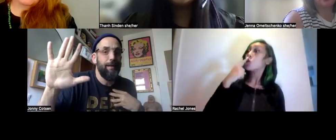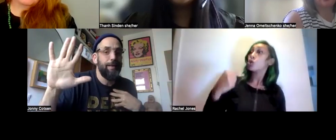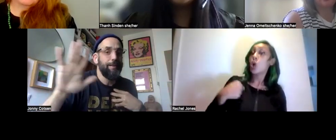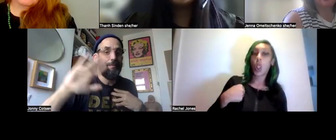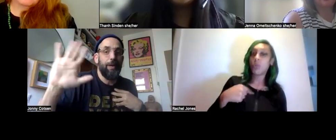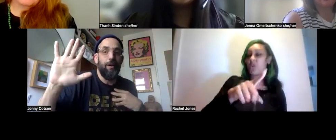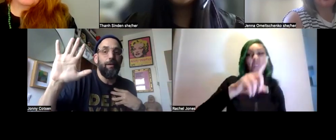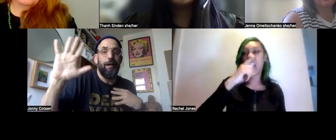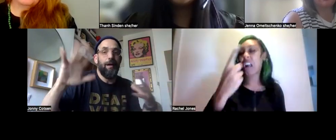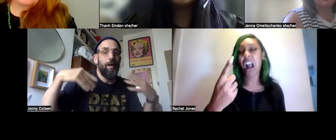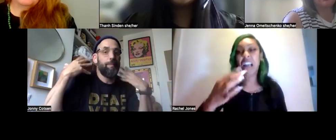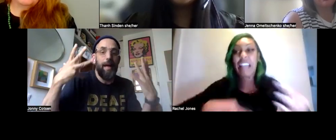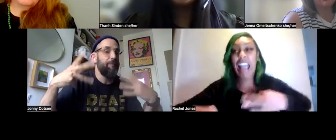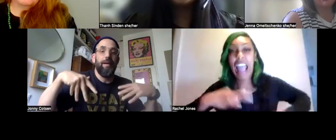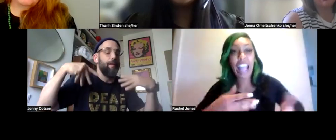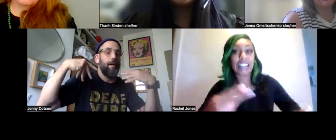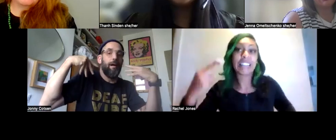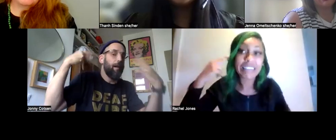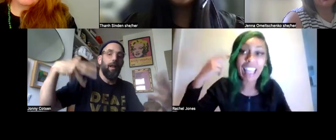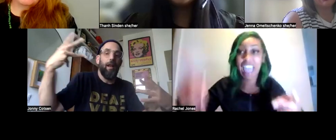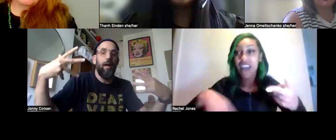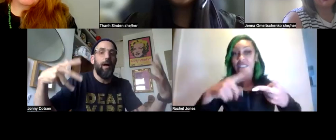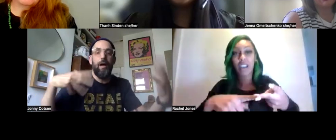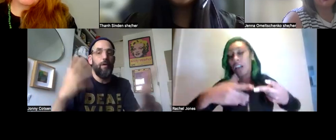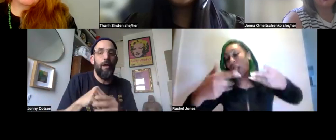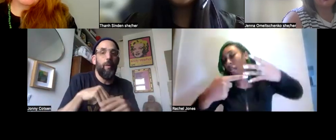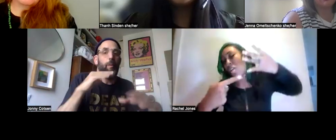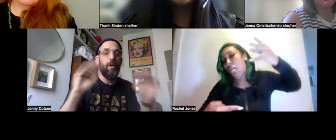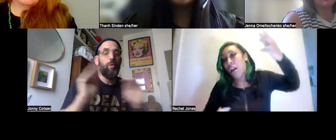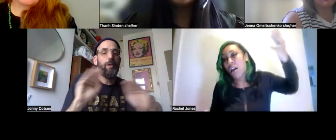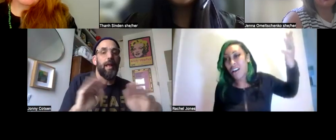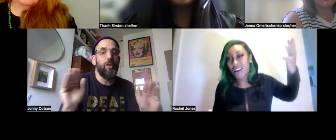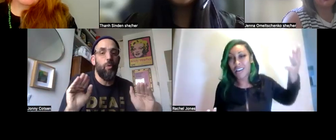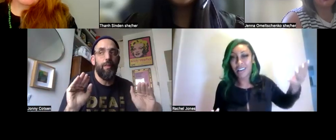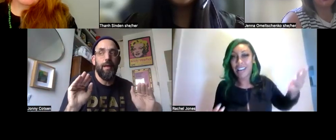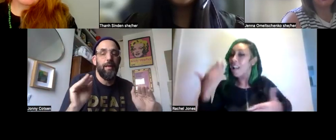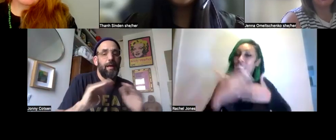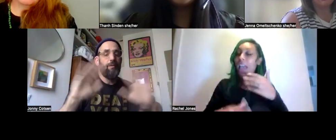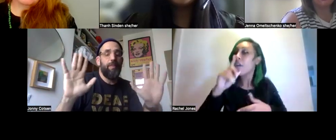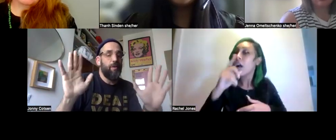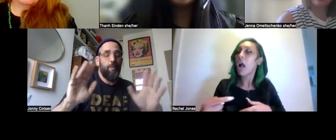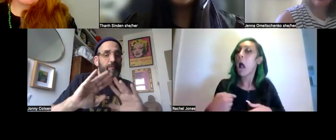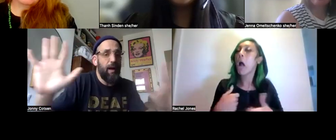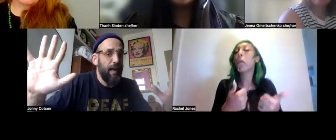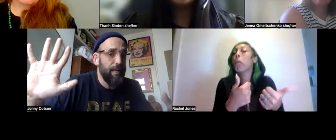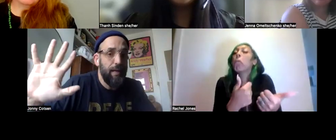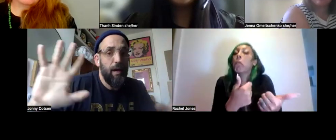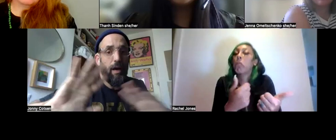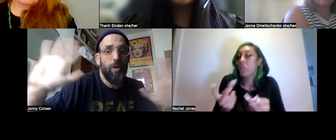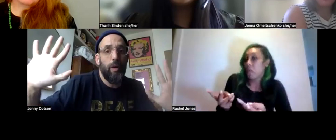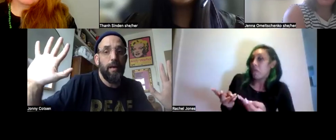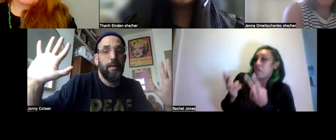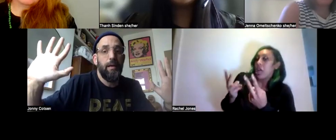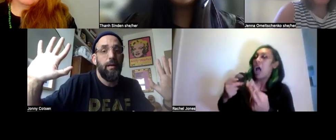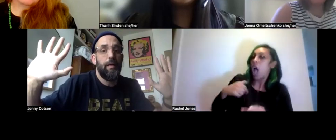act, because I'm deaf and la la la la, you know, I was told I'd never do all of this. So I thought, well, fuck it,